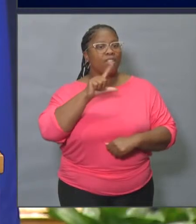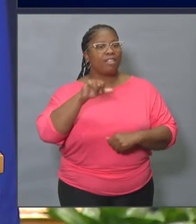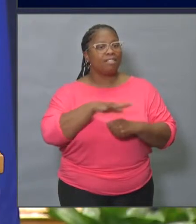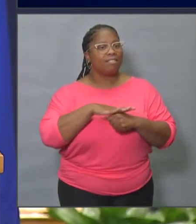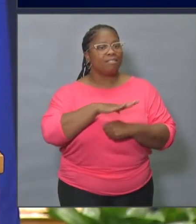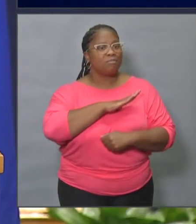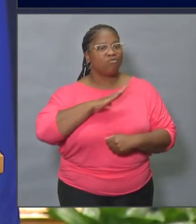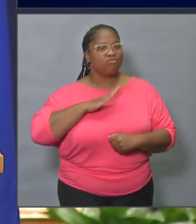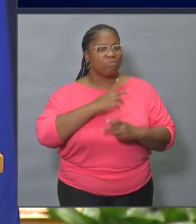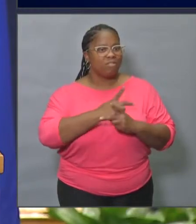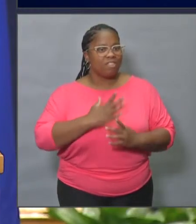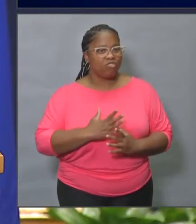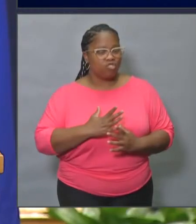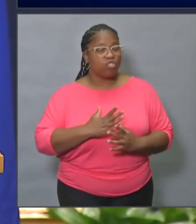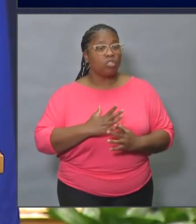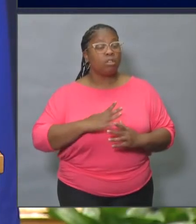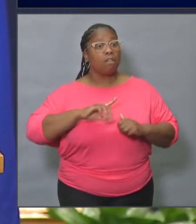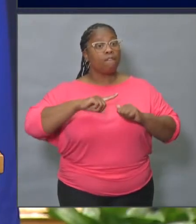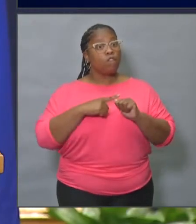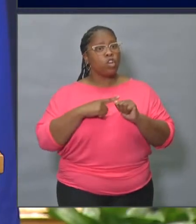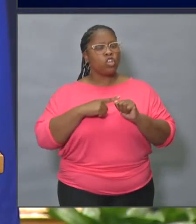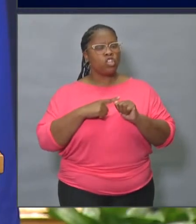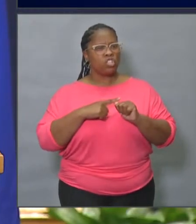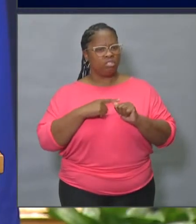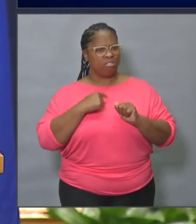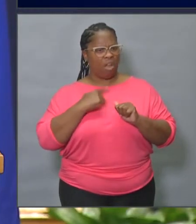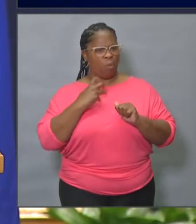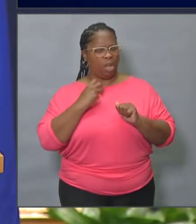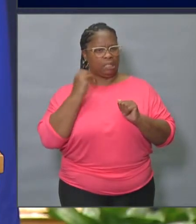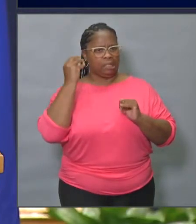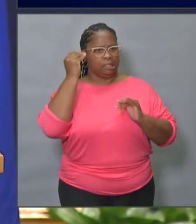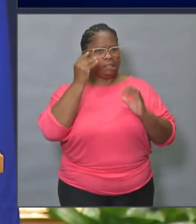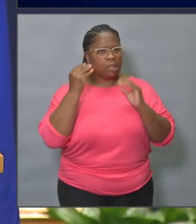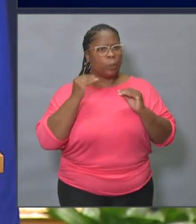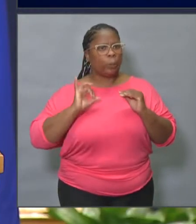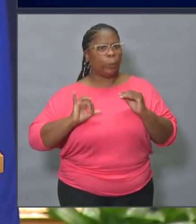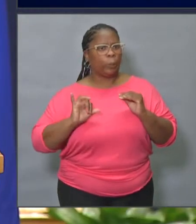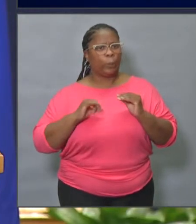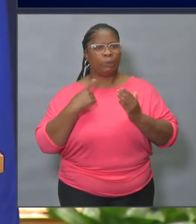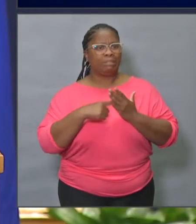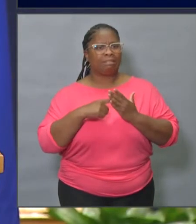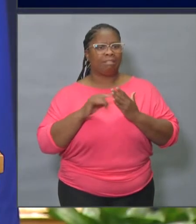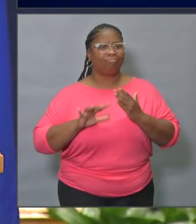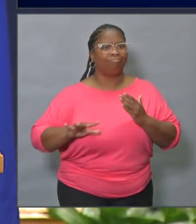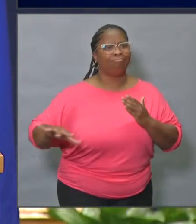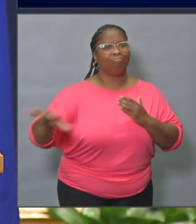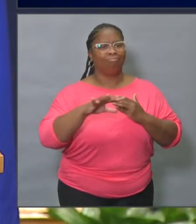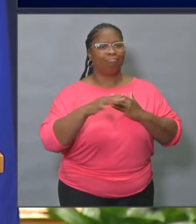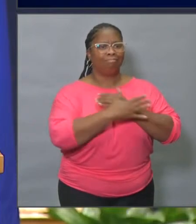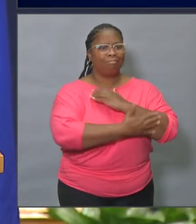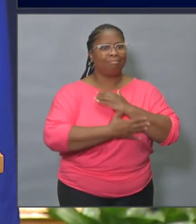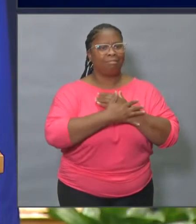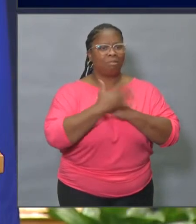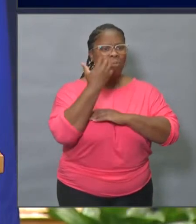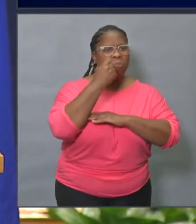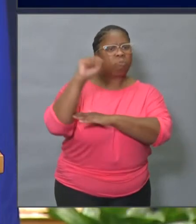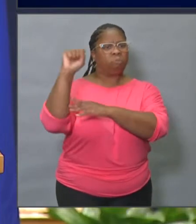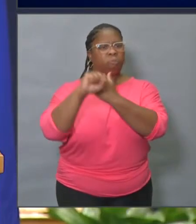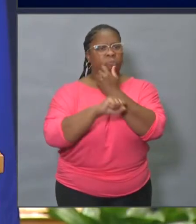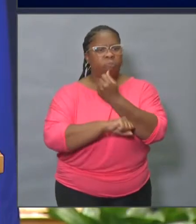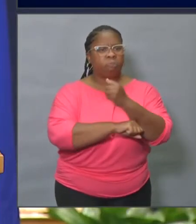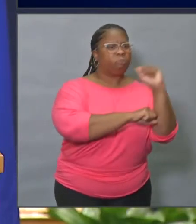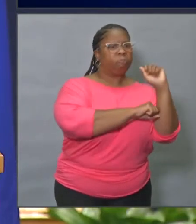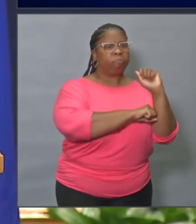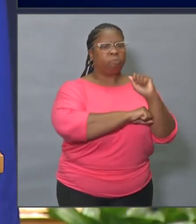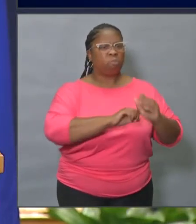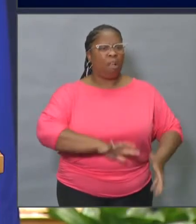Supervisors. And I'd like to first reflect upon the nationwide protests and civil unrest that we have seen take place this past week.